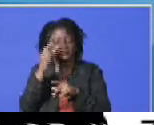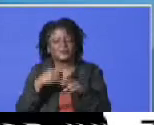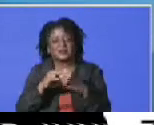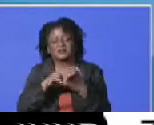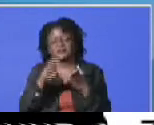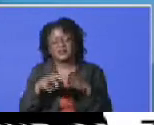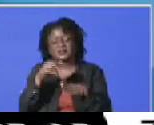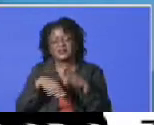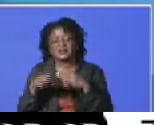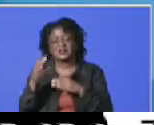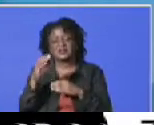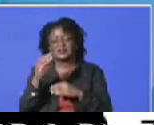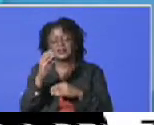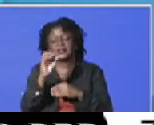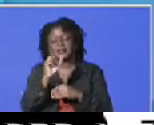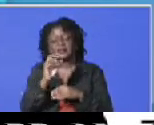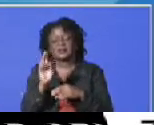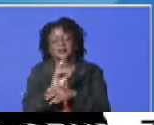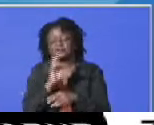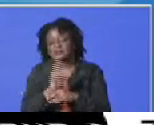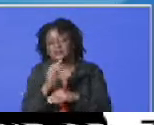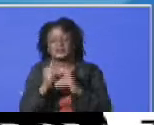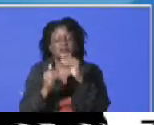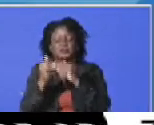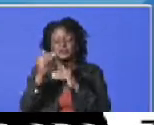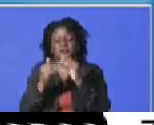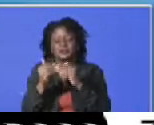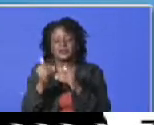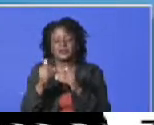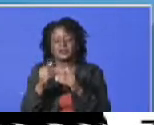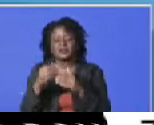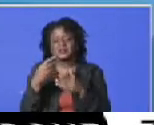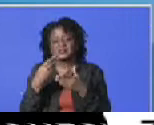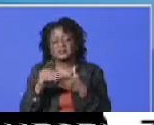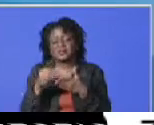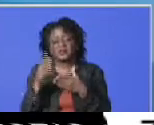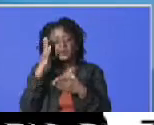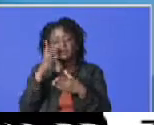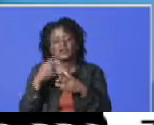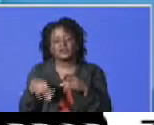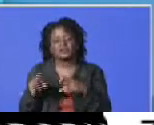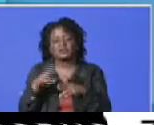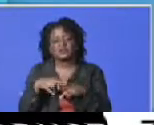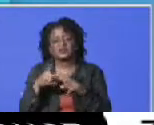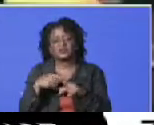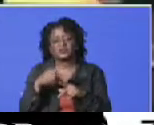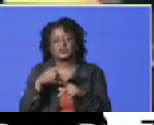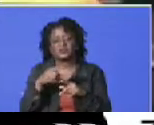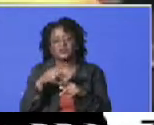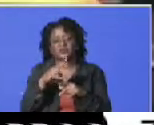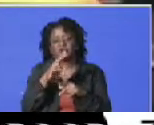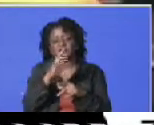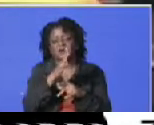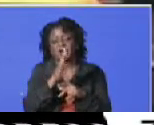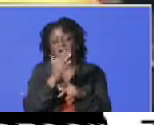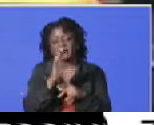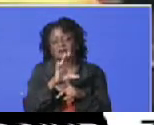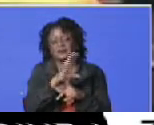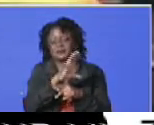work, capital spending will also increase to $515.5 million. Given these